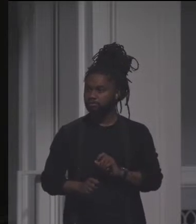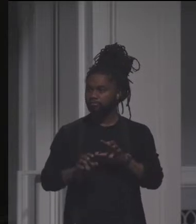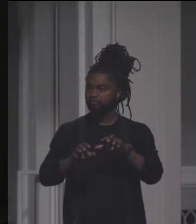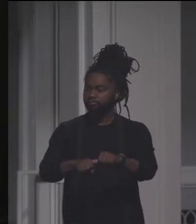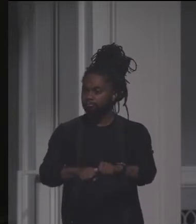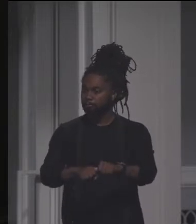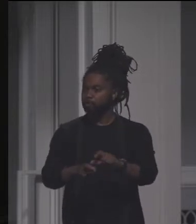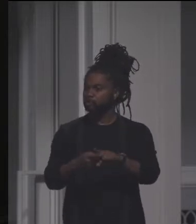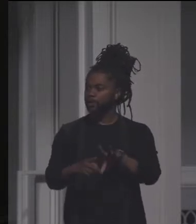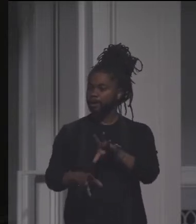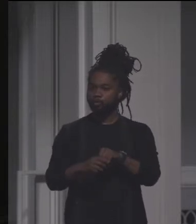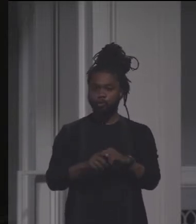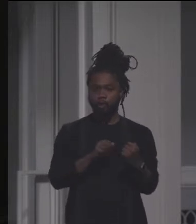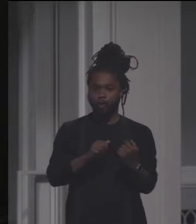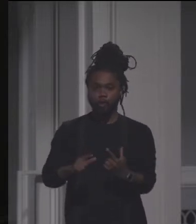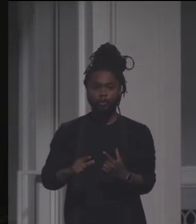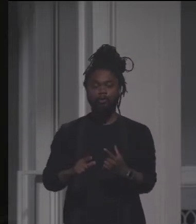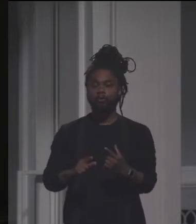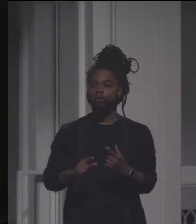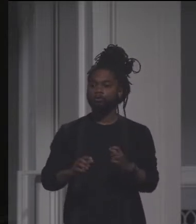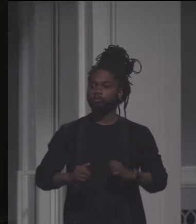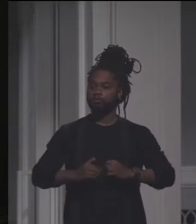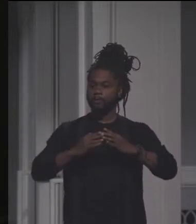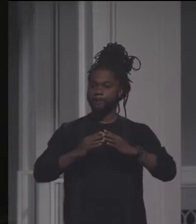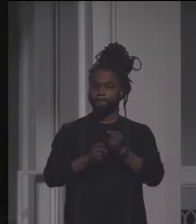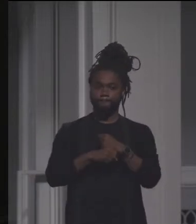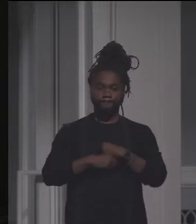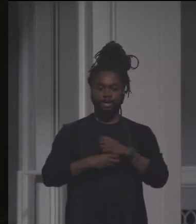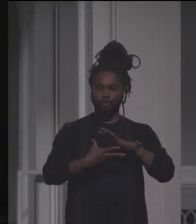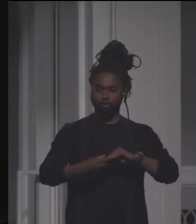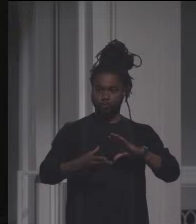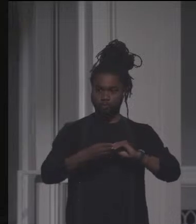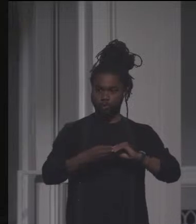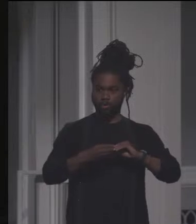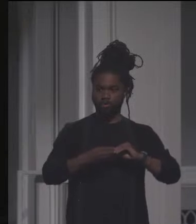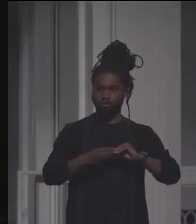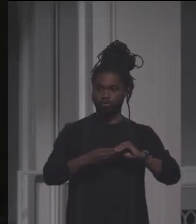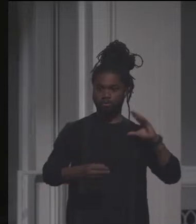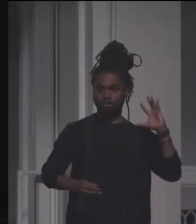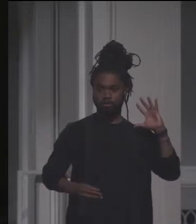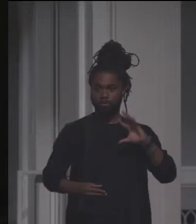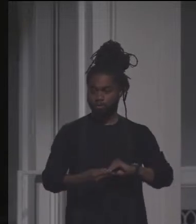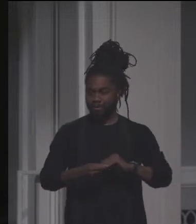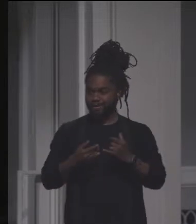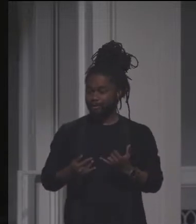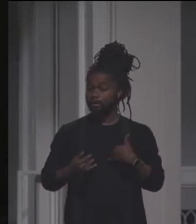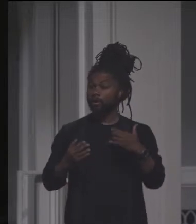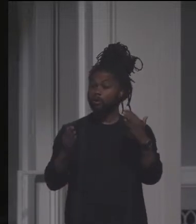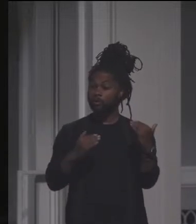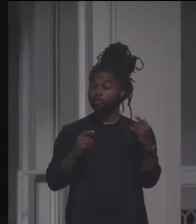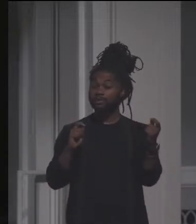all, I'm remaking the story of the present, and I hope changing the